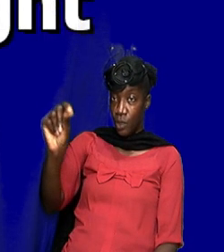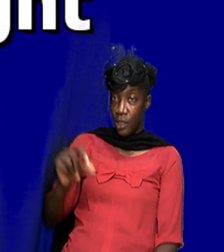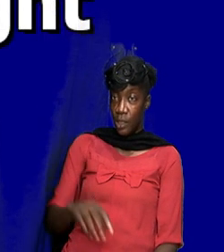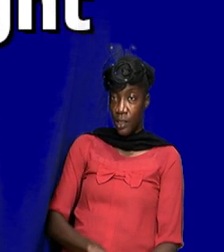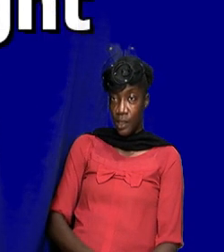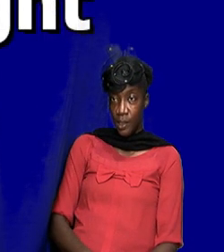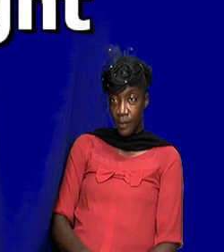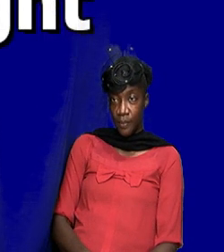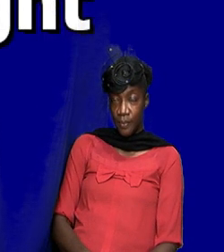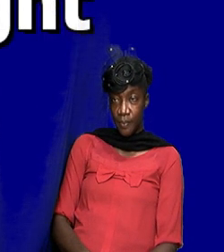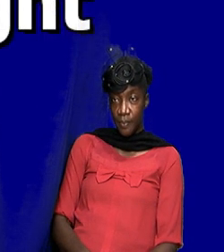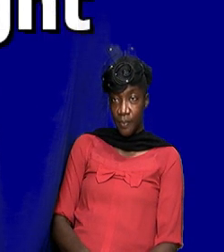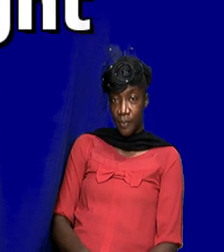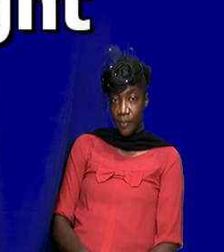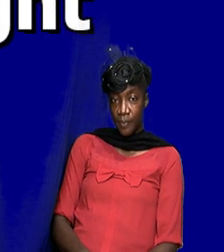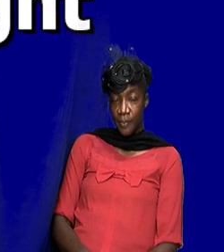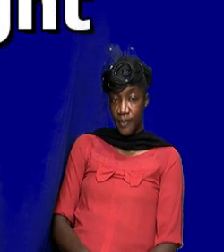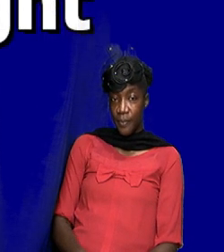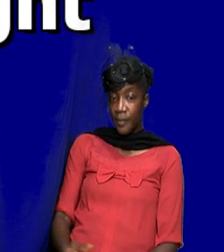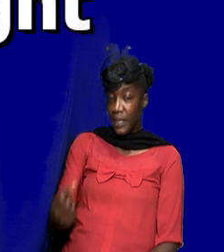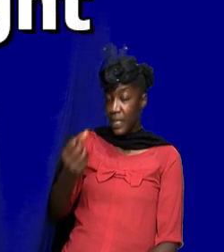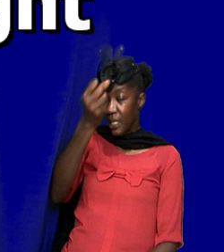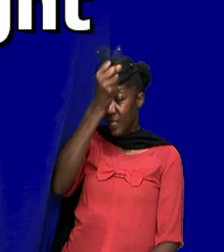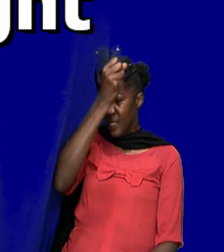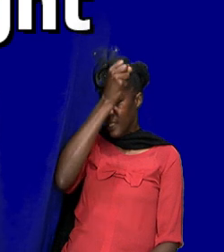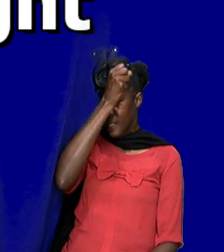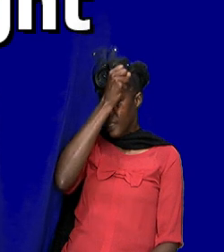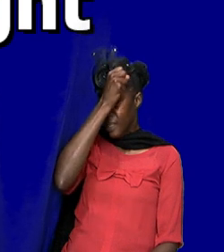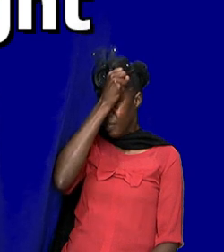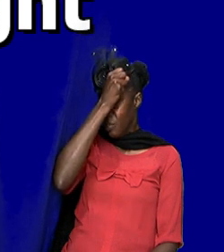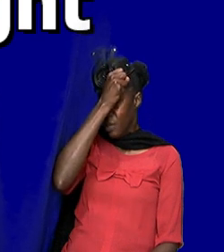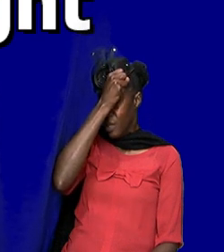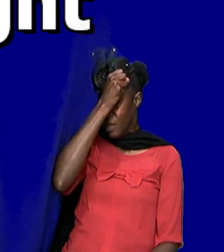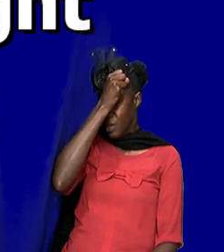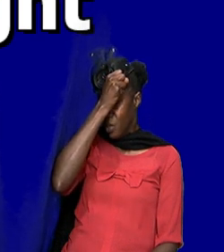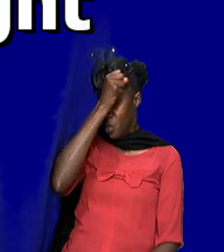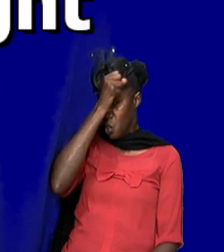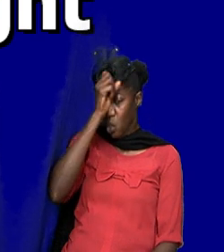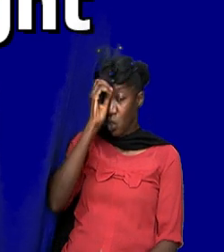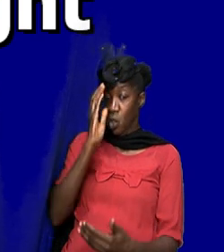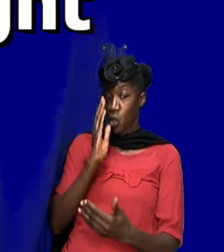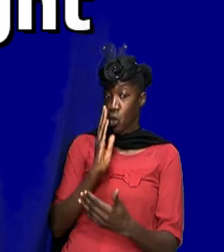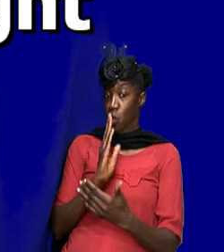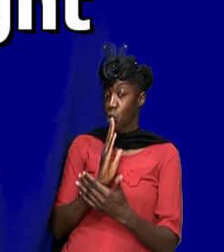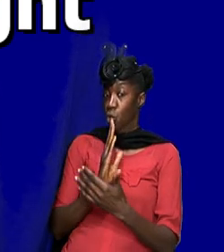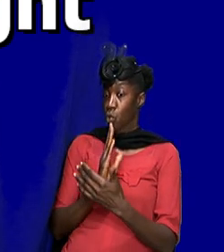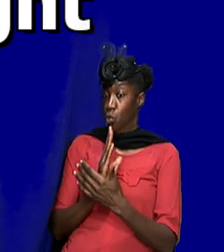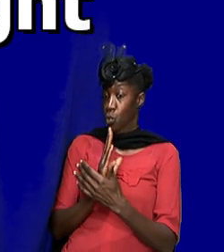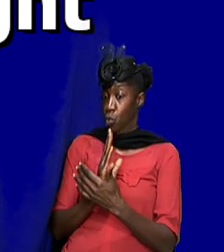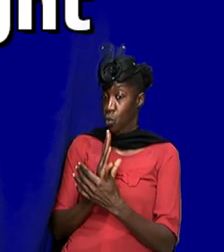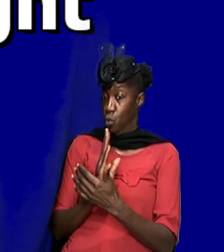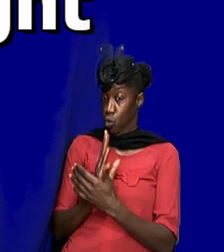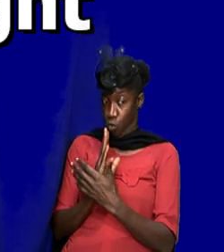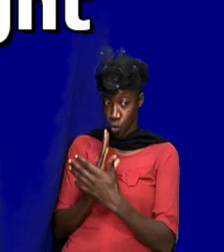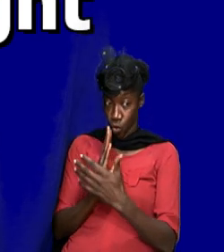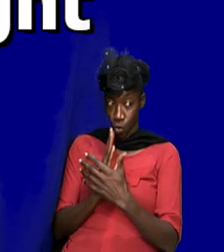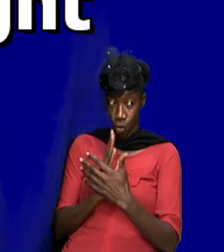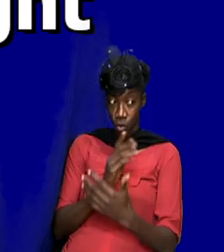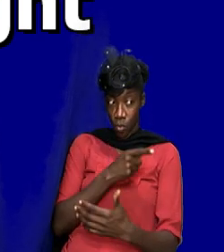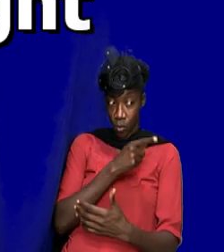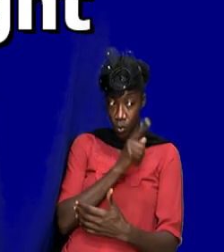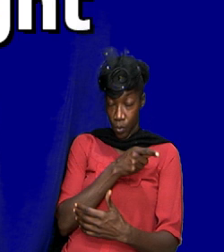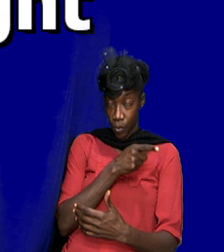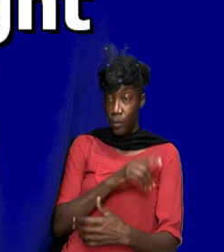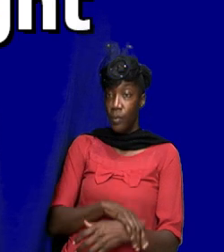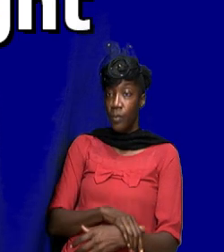So, Samuel protested. God instructed to Samuel protest. And